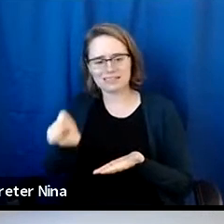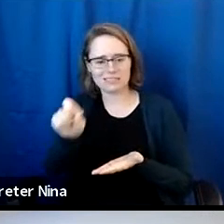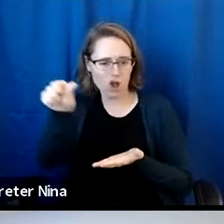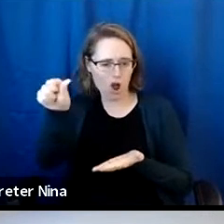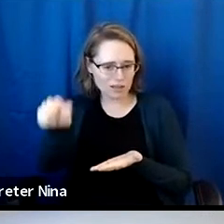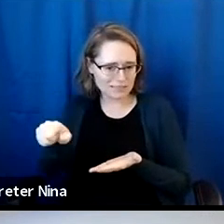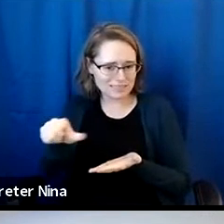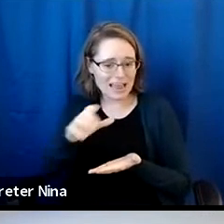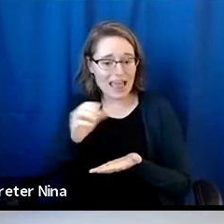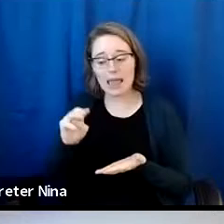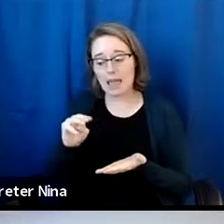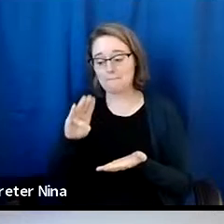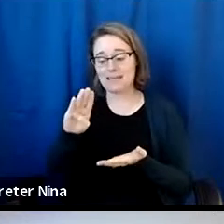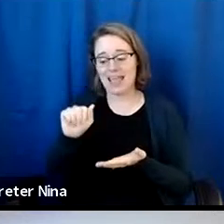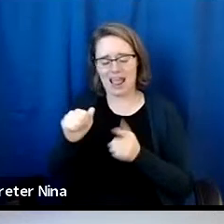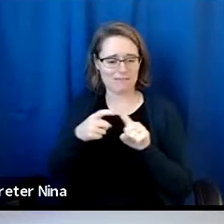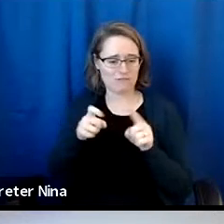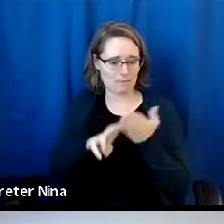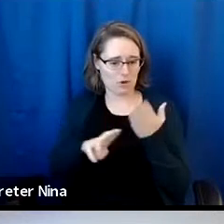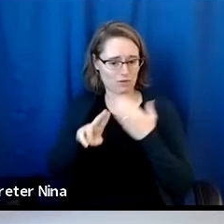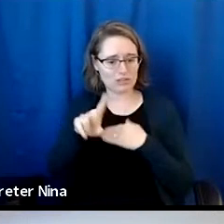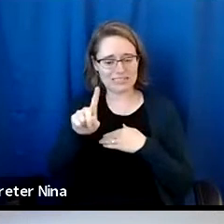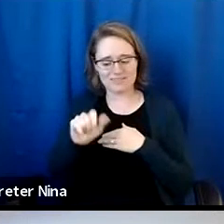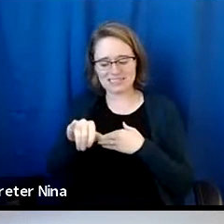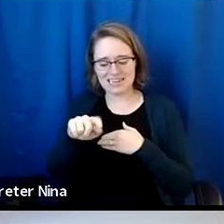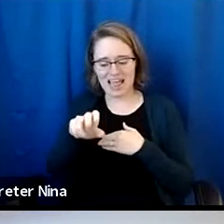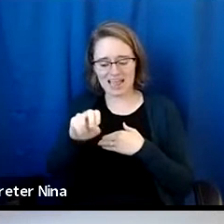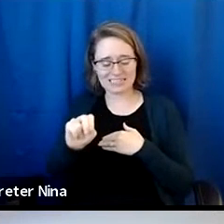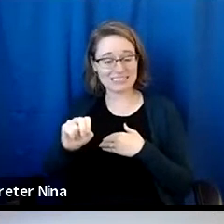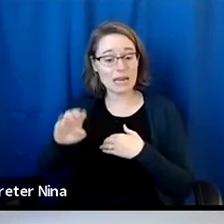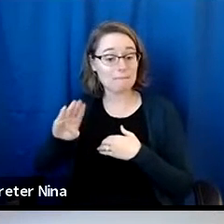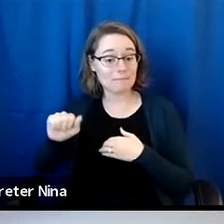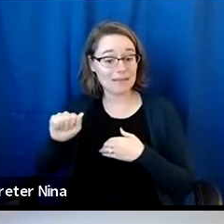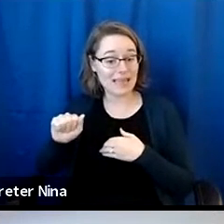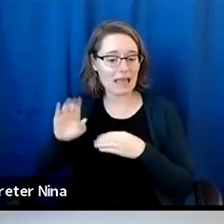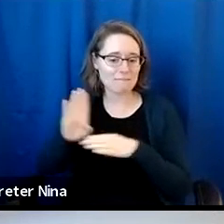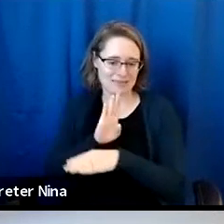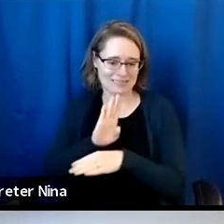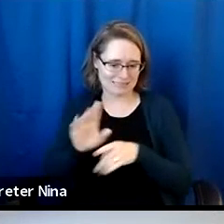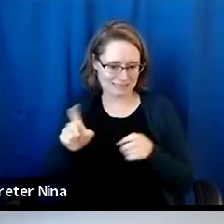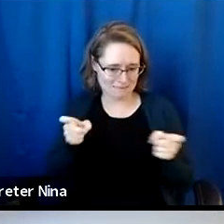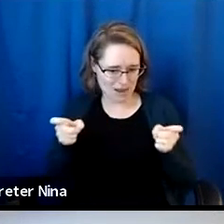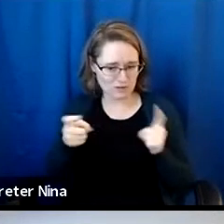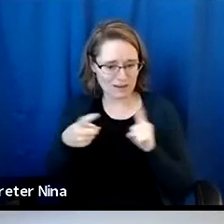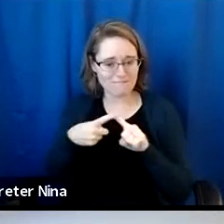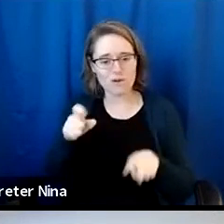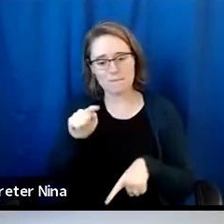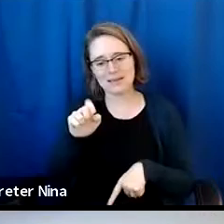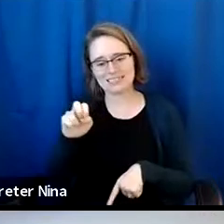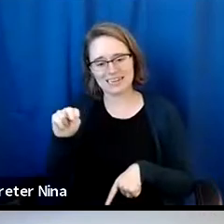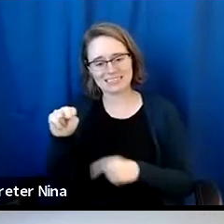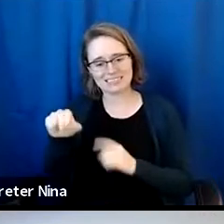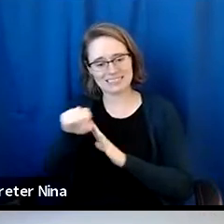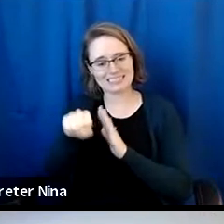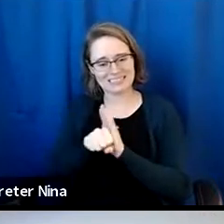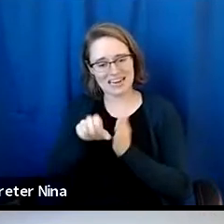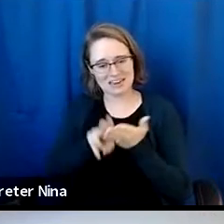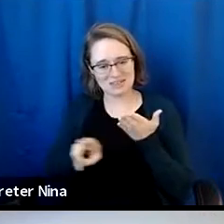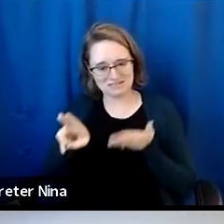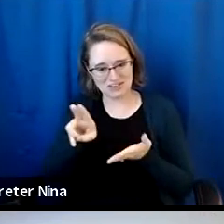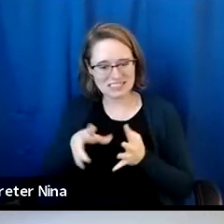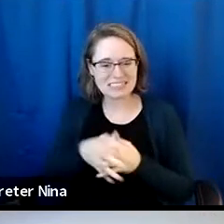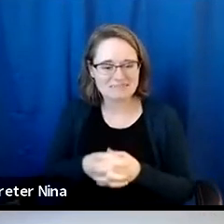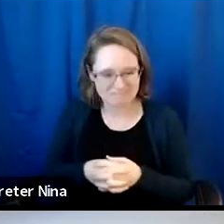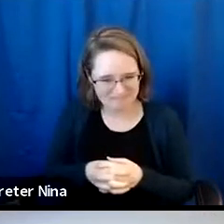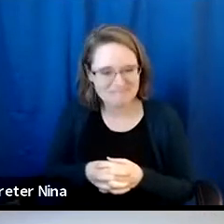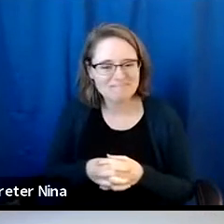an MBA from the University of Dayton, and a BA in business management from Tennessee State University.